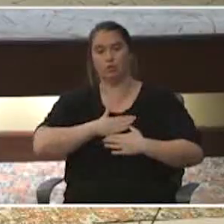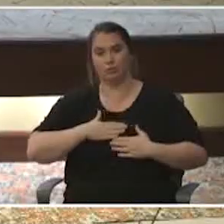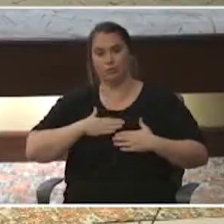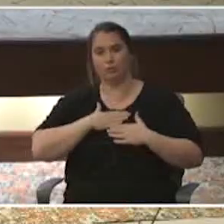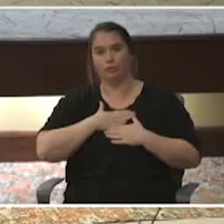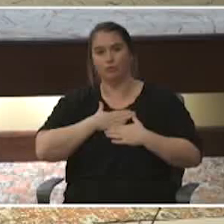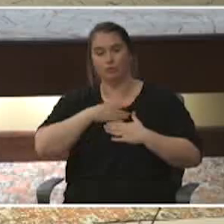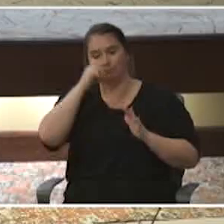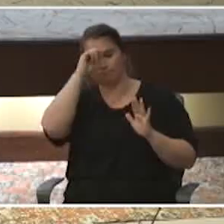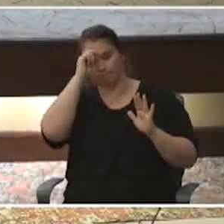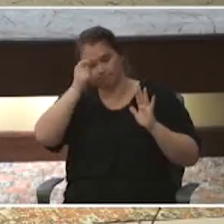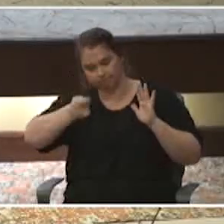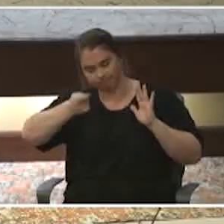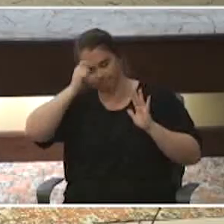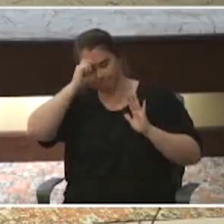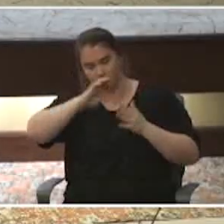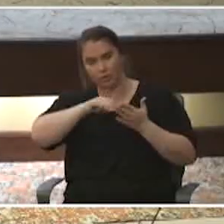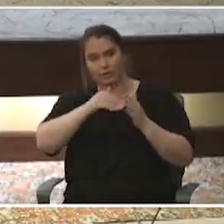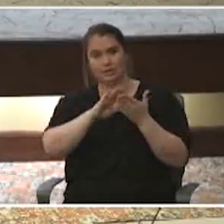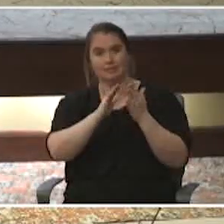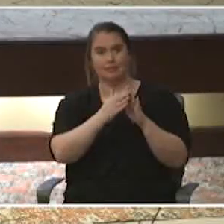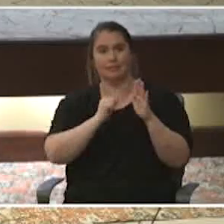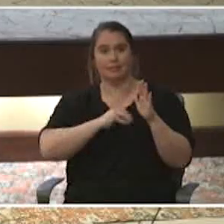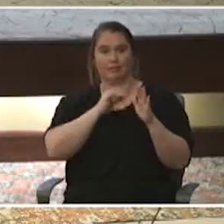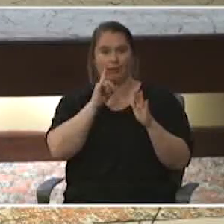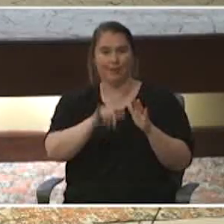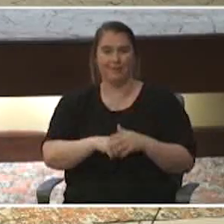off to the Mayor Pro Tem and our city staff for making it happen.